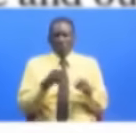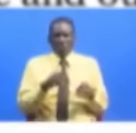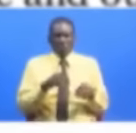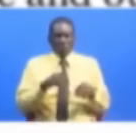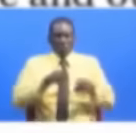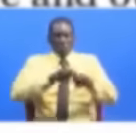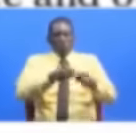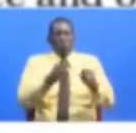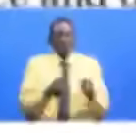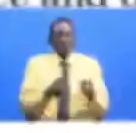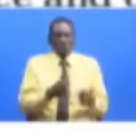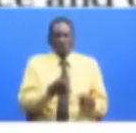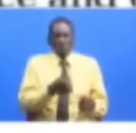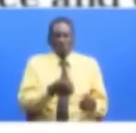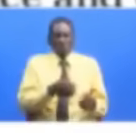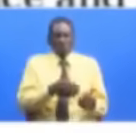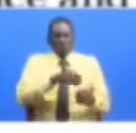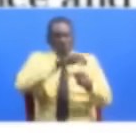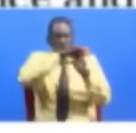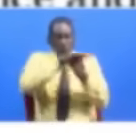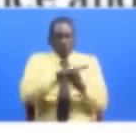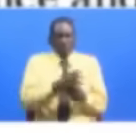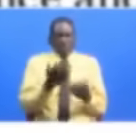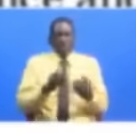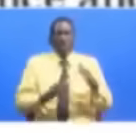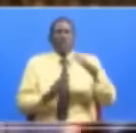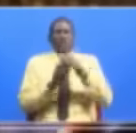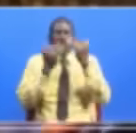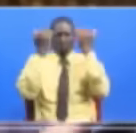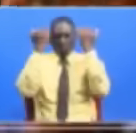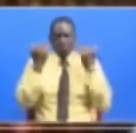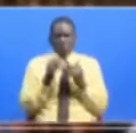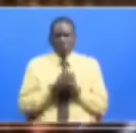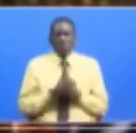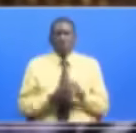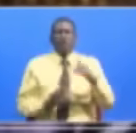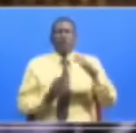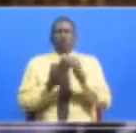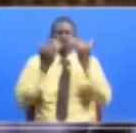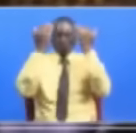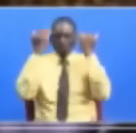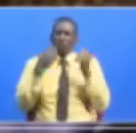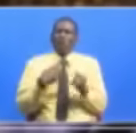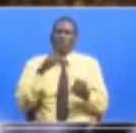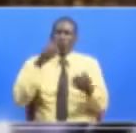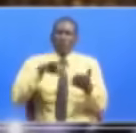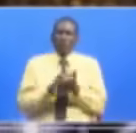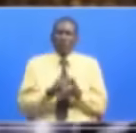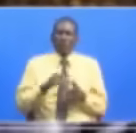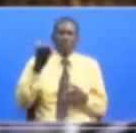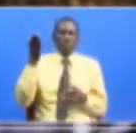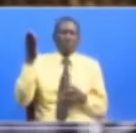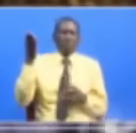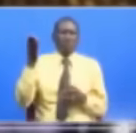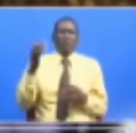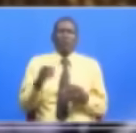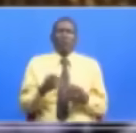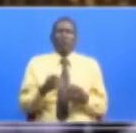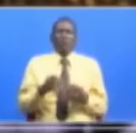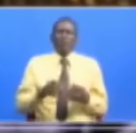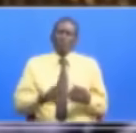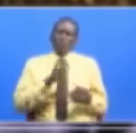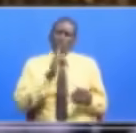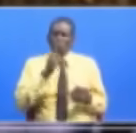scandalized, ridiculed and denigrated the Supreme Court. The Supreme Court argues that Ahmednasir was under